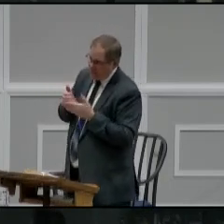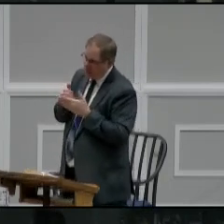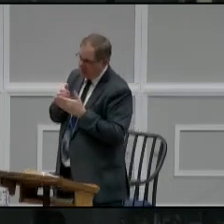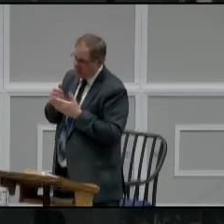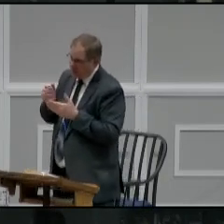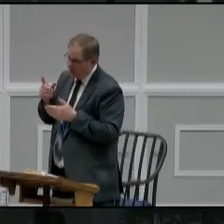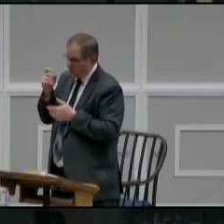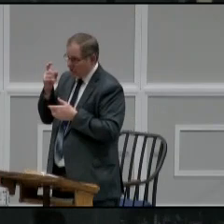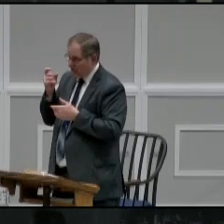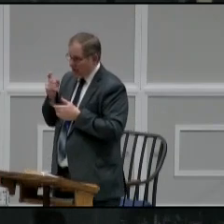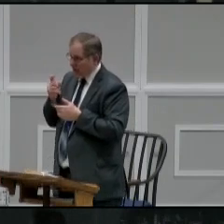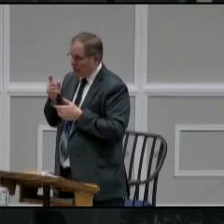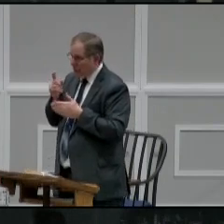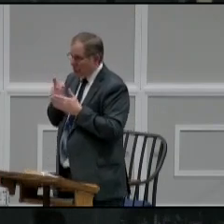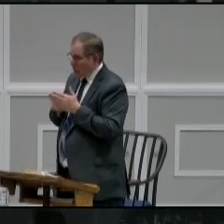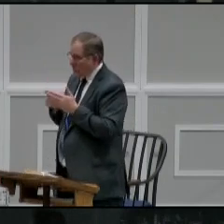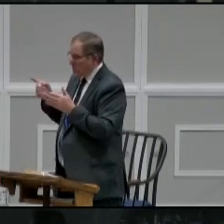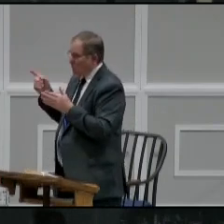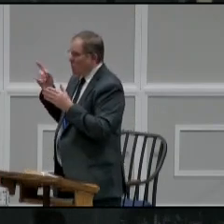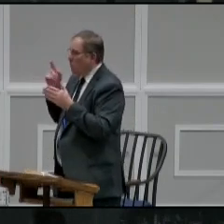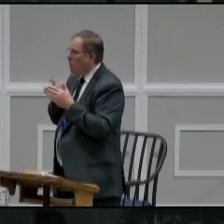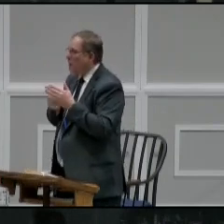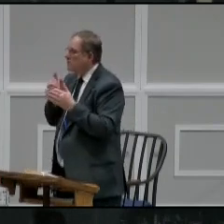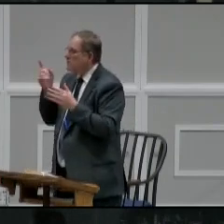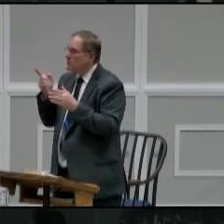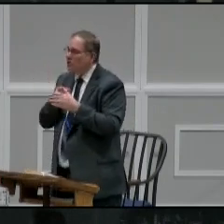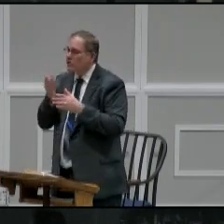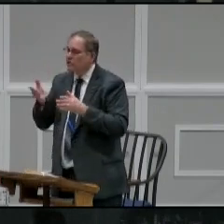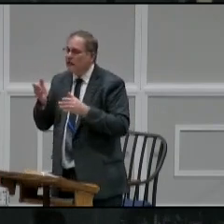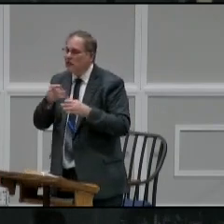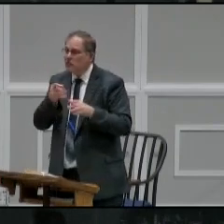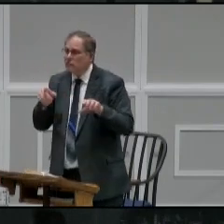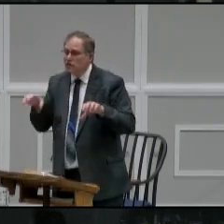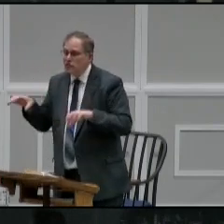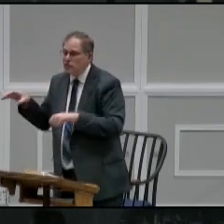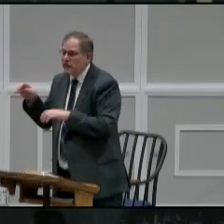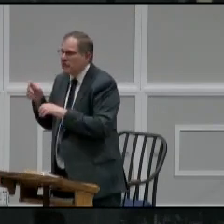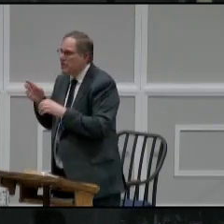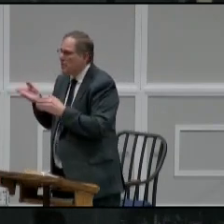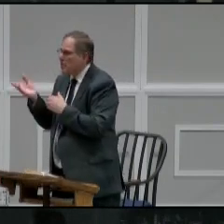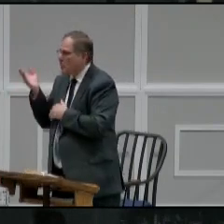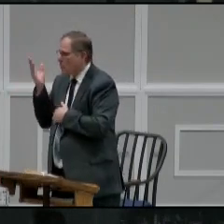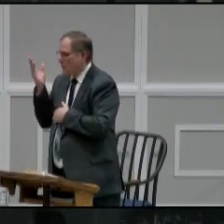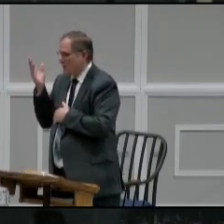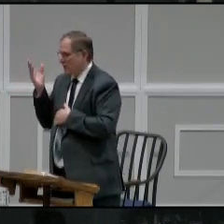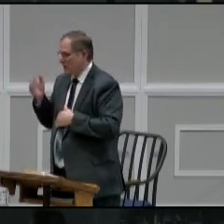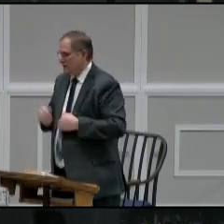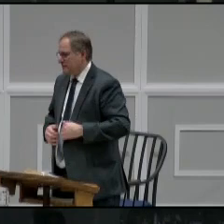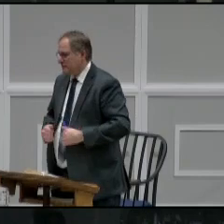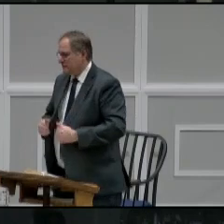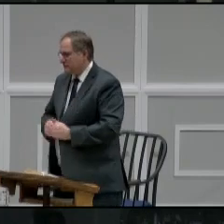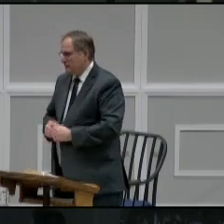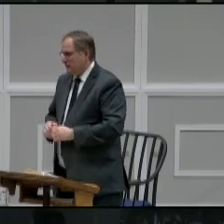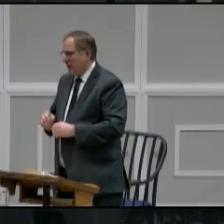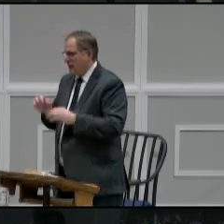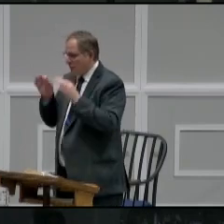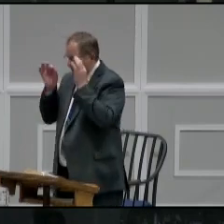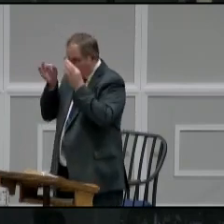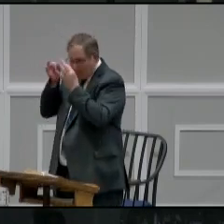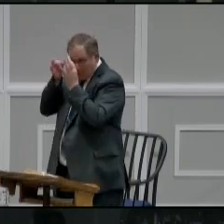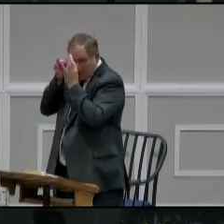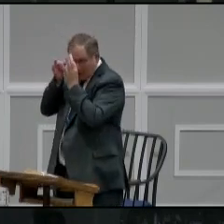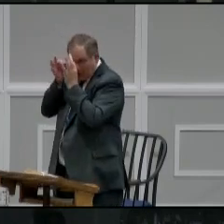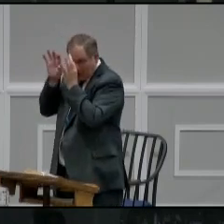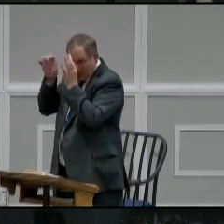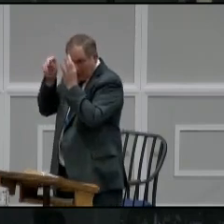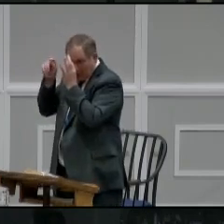figure this thing out. What's the first thing you do in the morning? Now, for me, I'm blind as a bat. I got to put my contact lenses in or else I won't even be able to